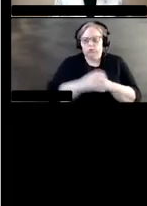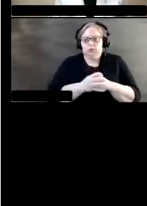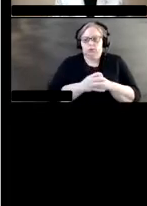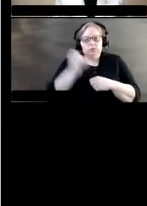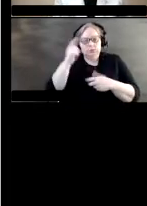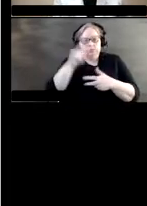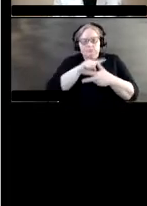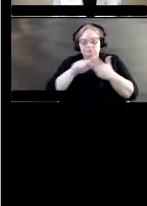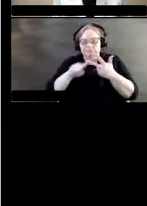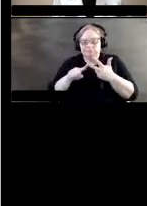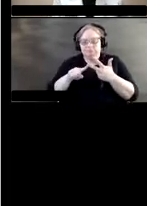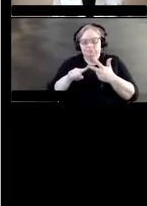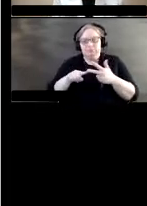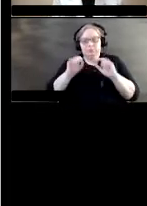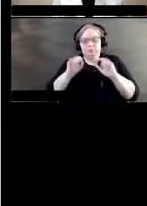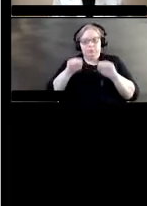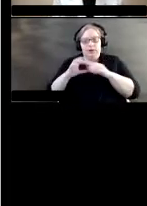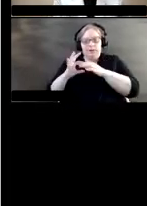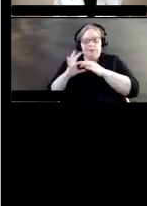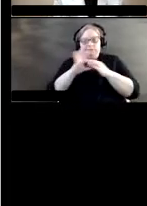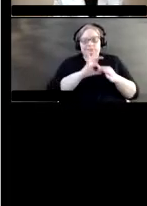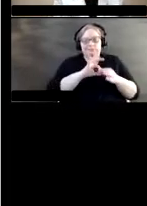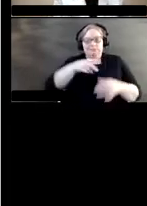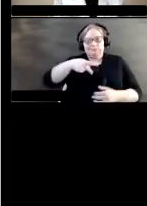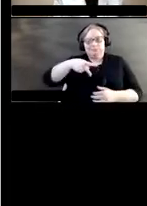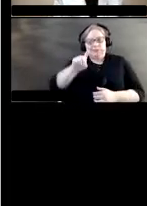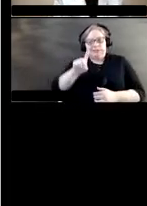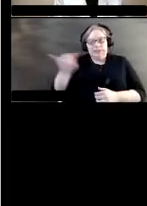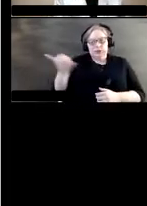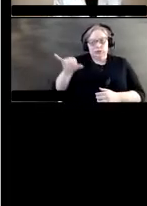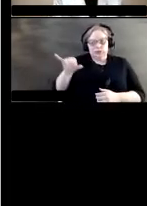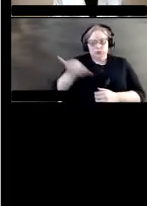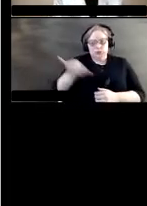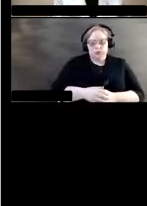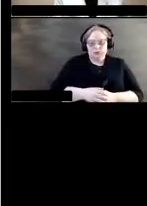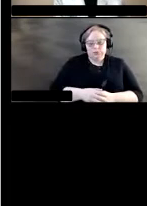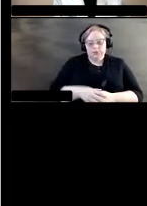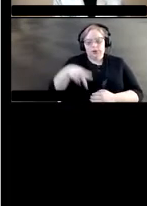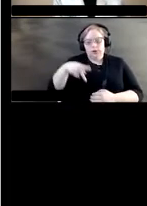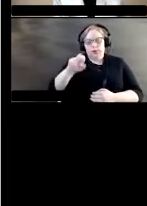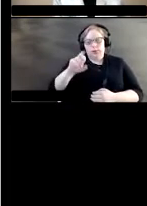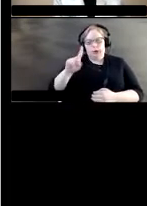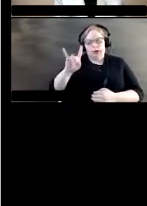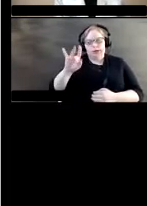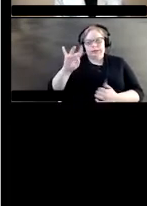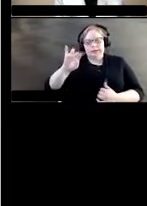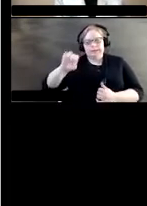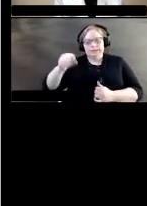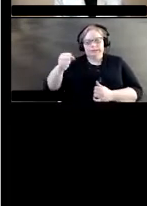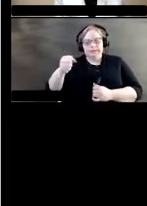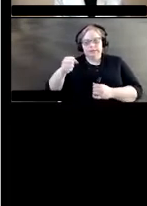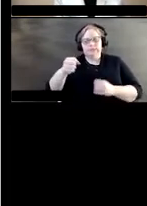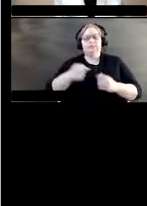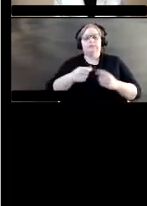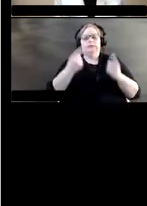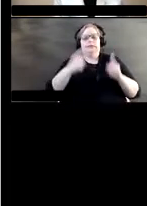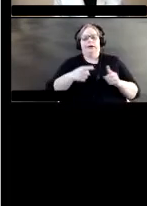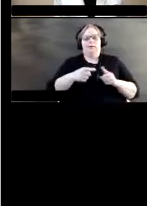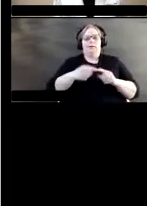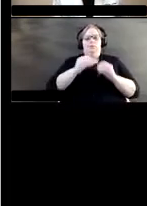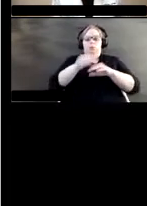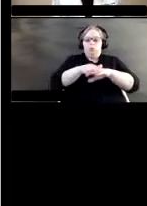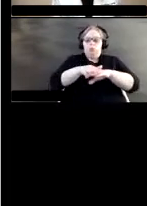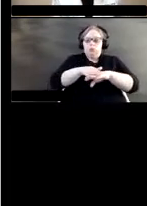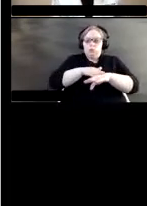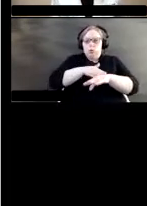potential problems with Parkinson's disease. So Parkinson's can cause a decrease in your gut motility or